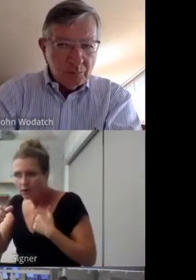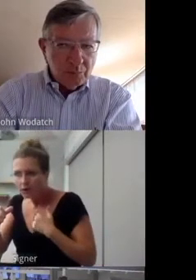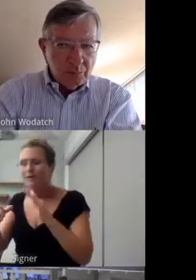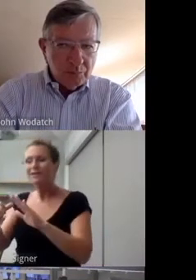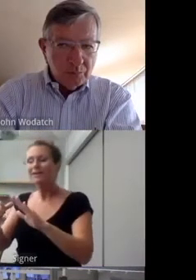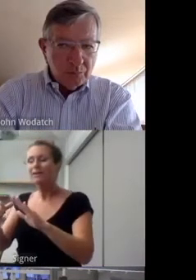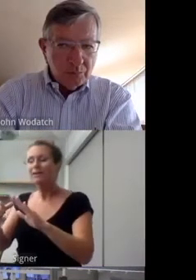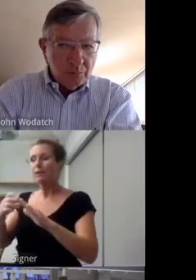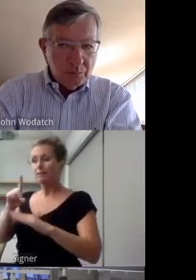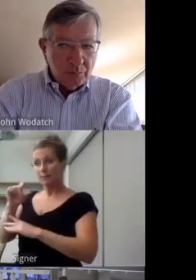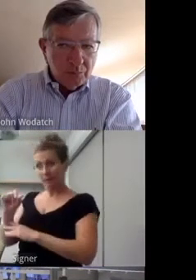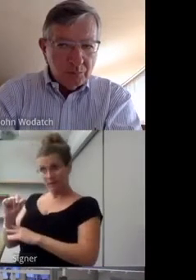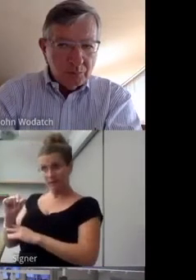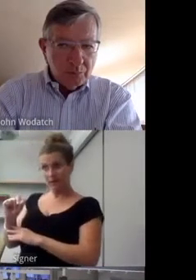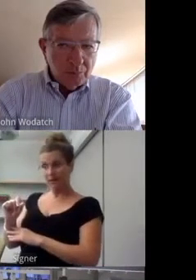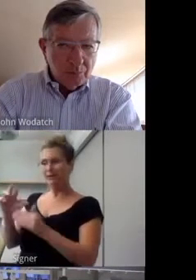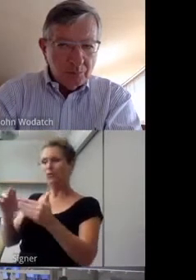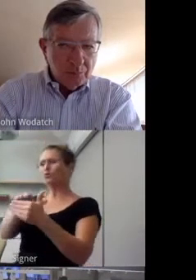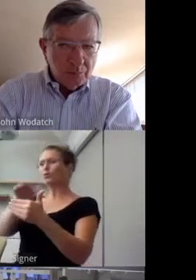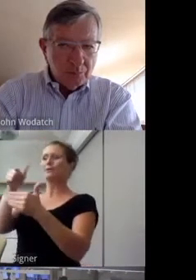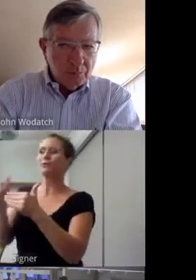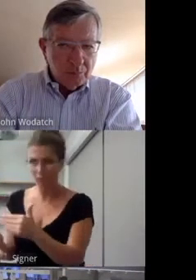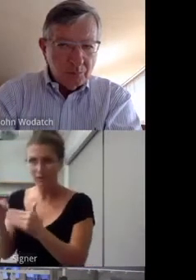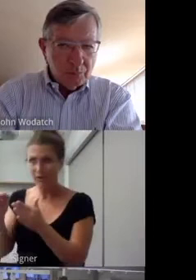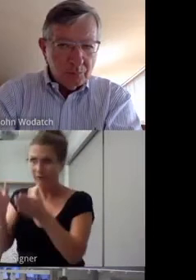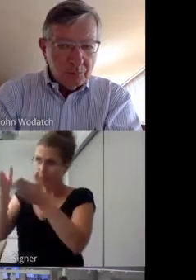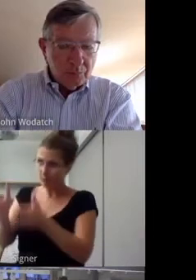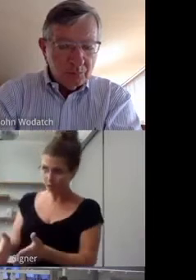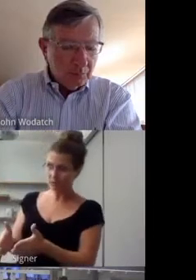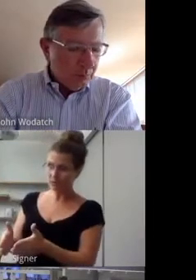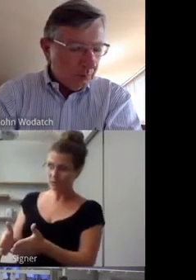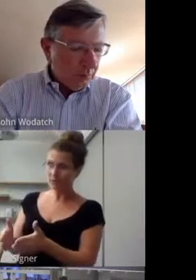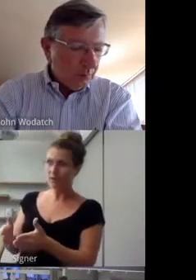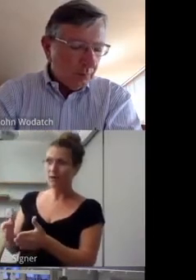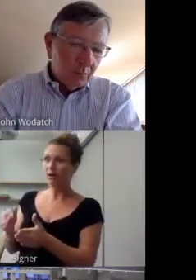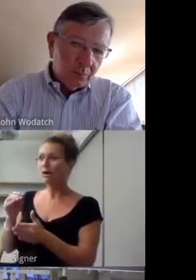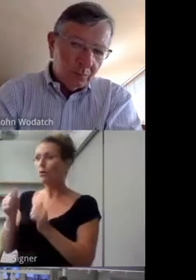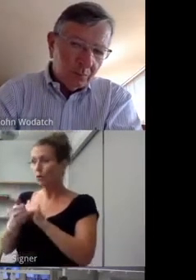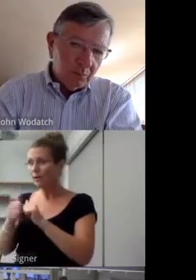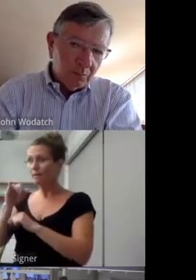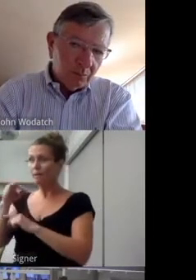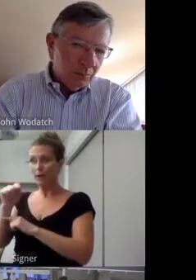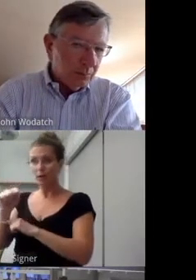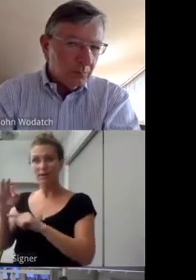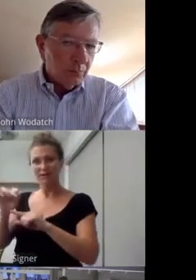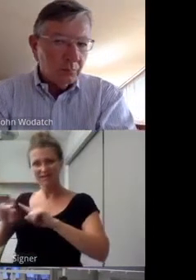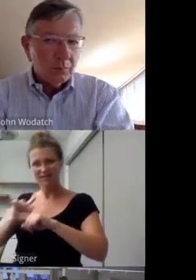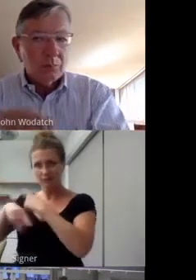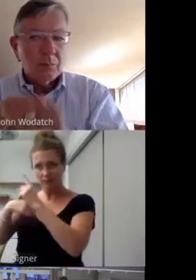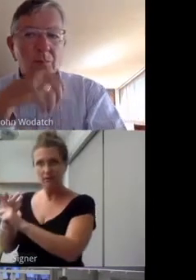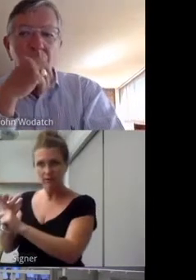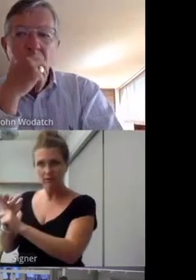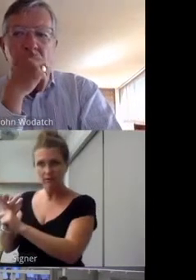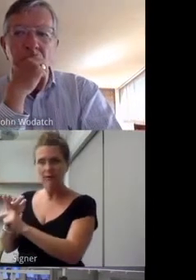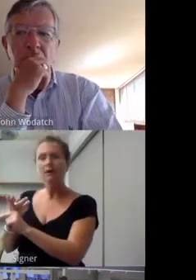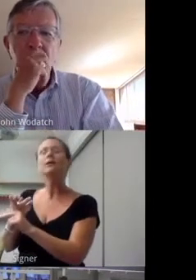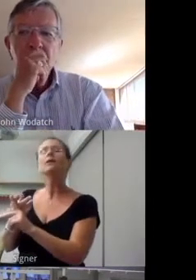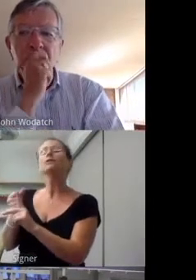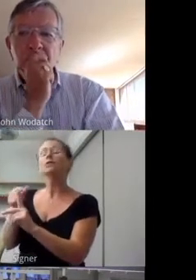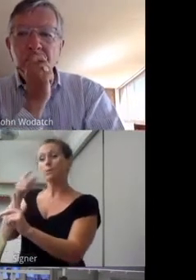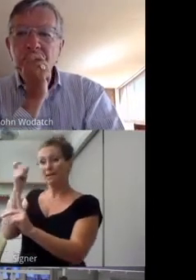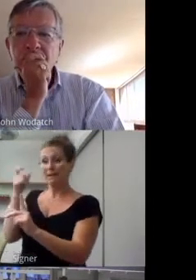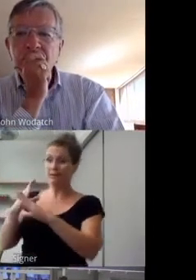of a person with impairments of various sorts, which, because of barriers in the